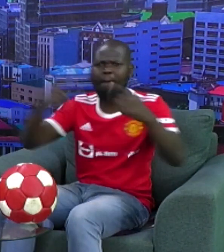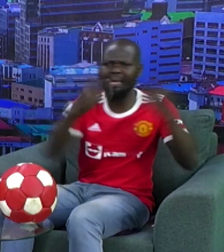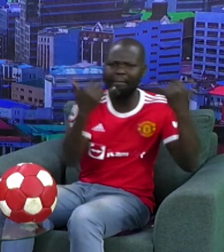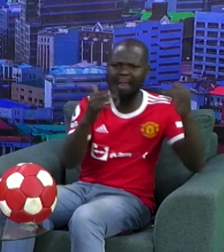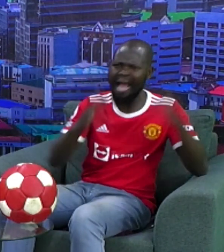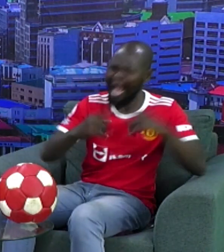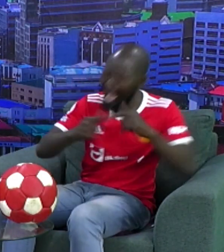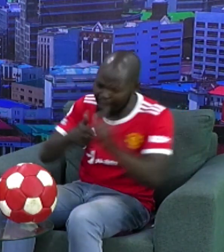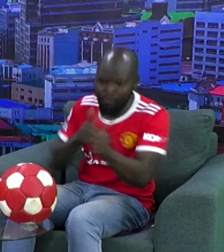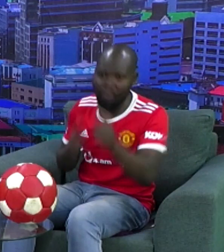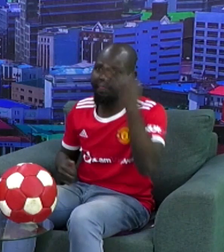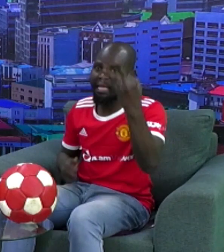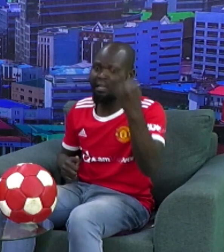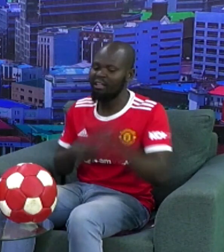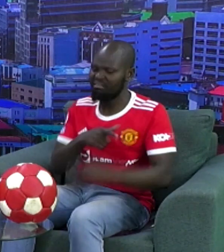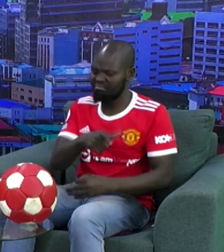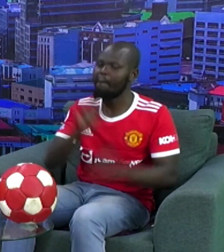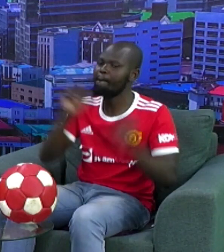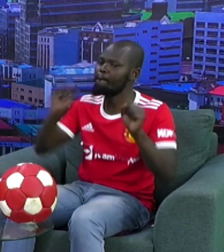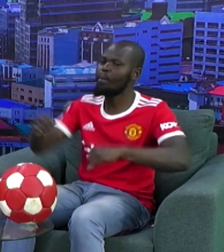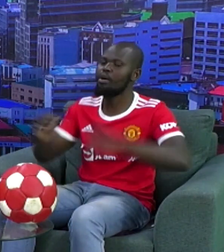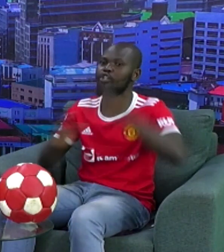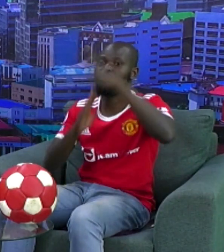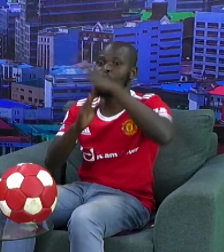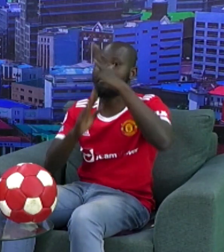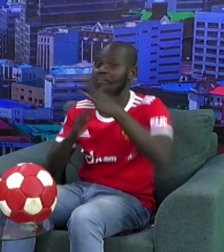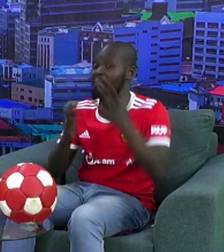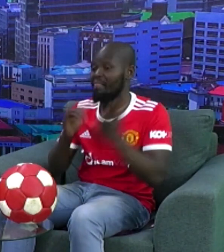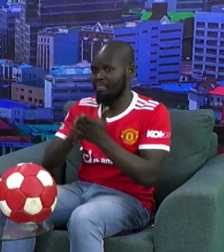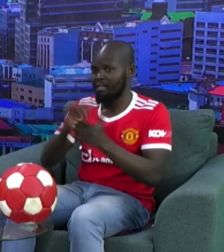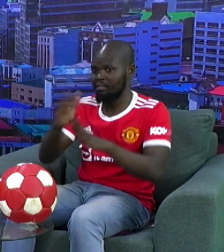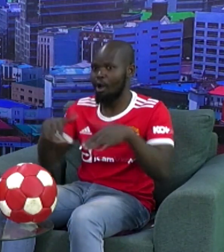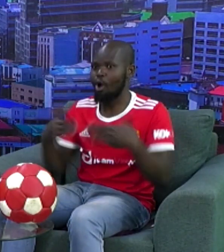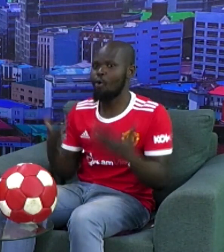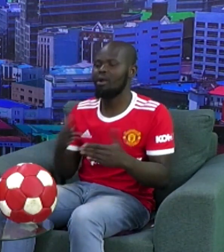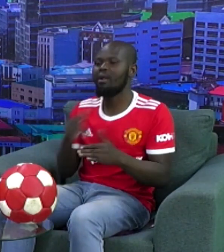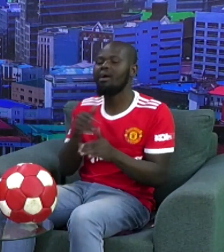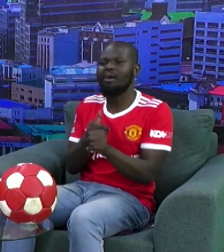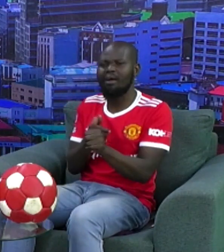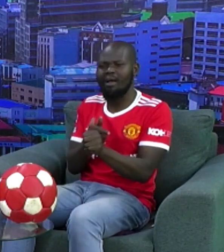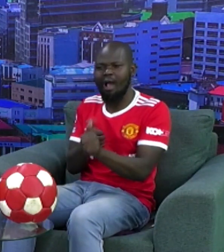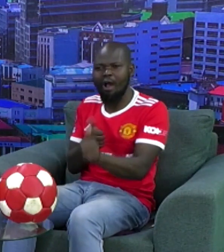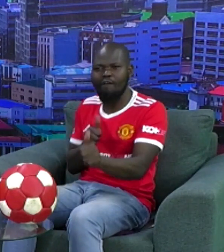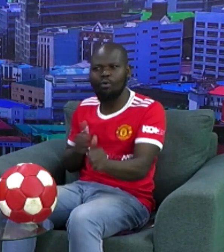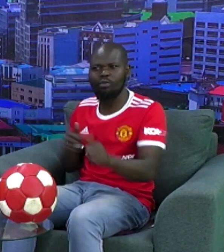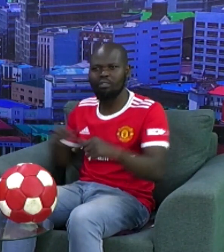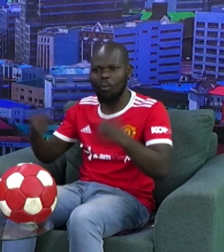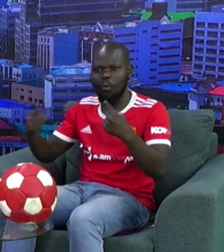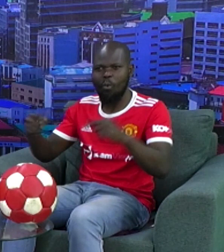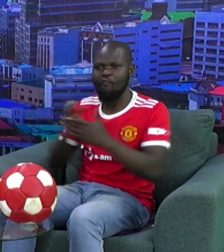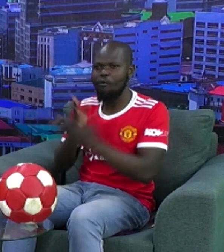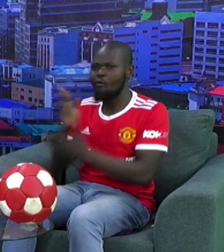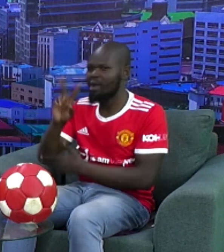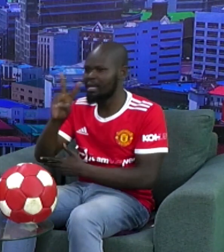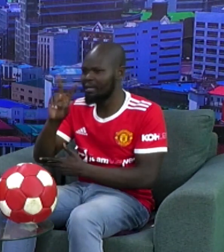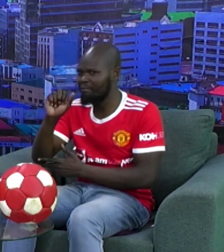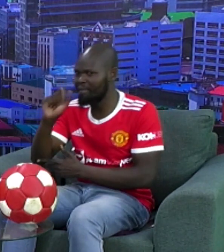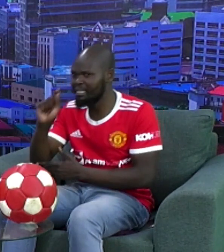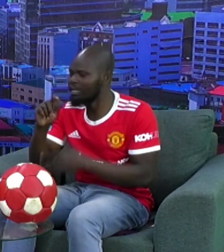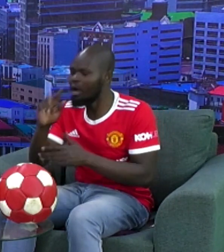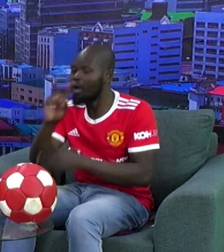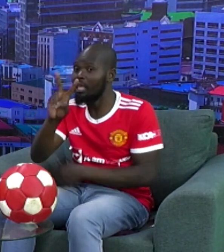and if Gor Mahia have a lot of injuries, then Posta Rangers will maintain the position. But they